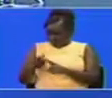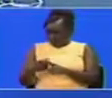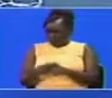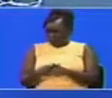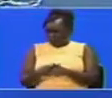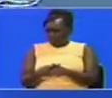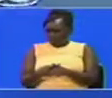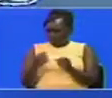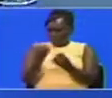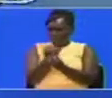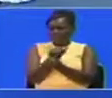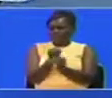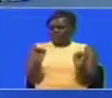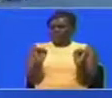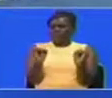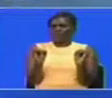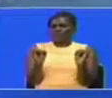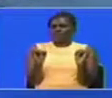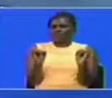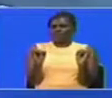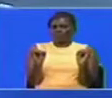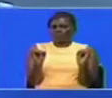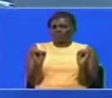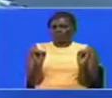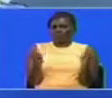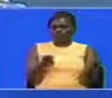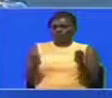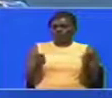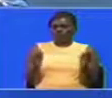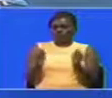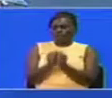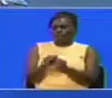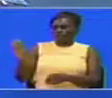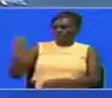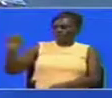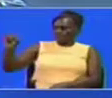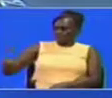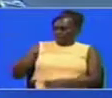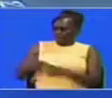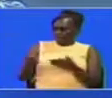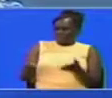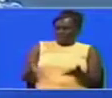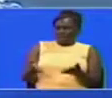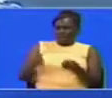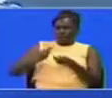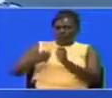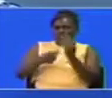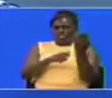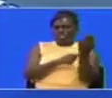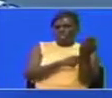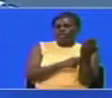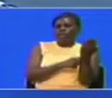from independence, mm-hmm. that has been a location that is being manned by Baringo South people. But today you confer the name from